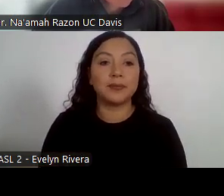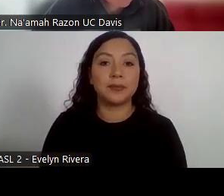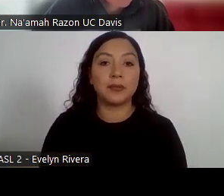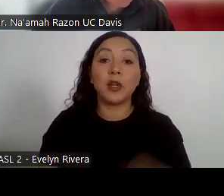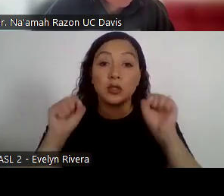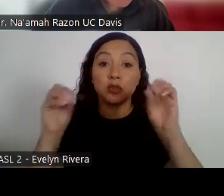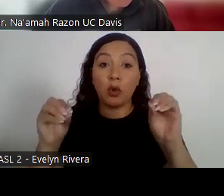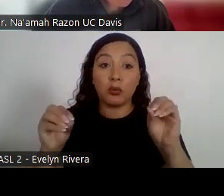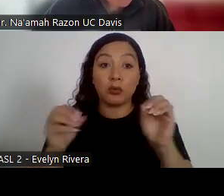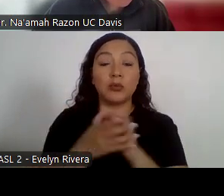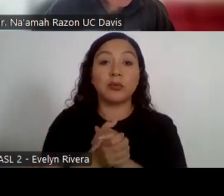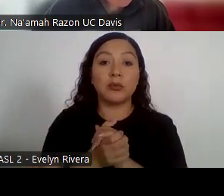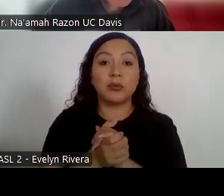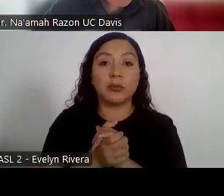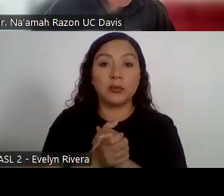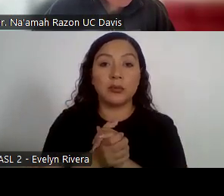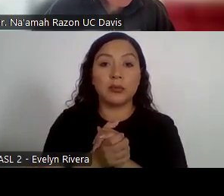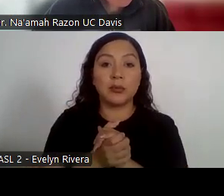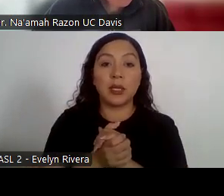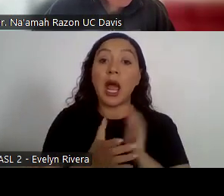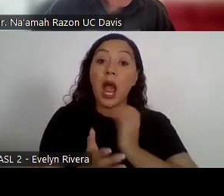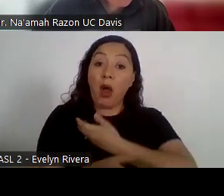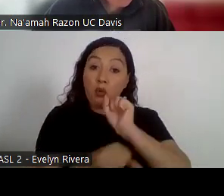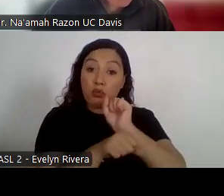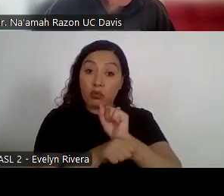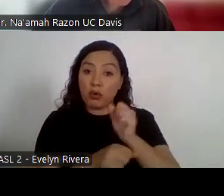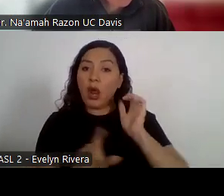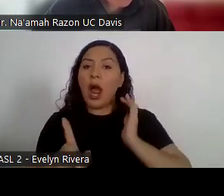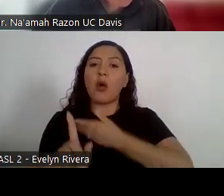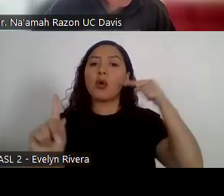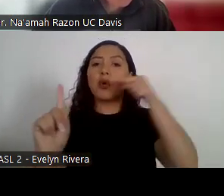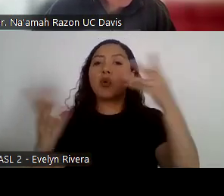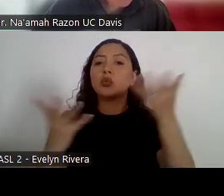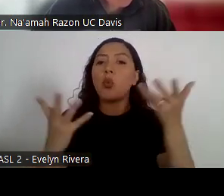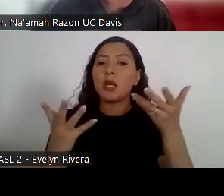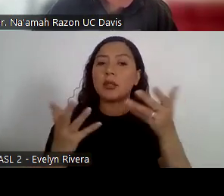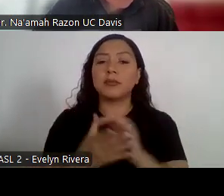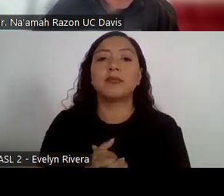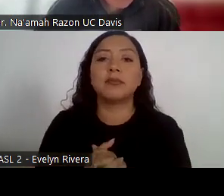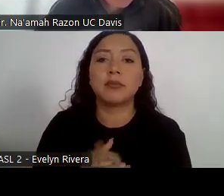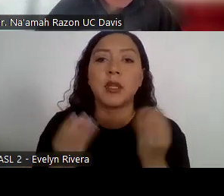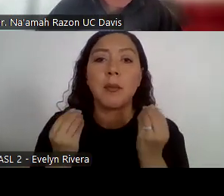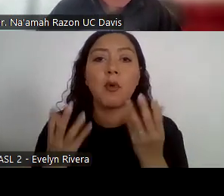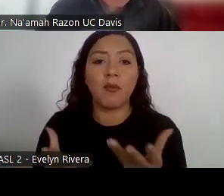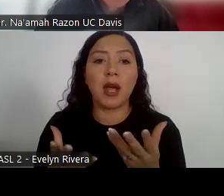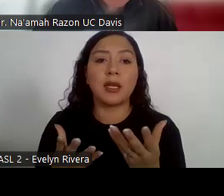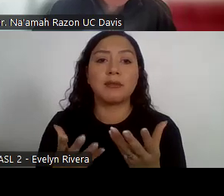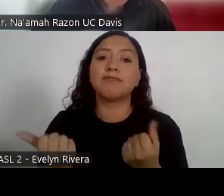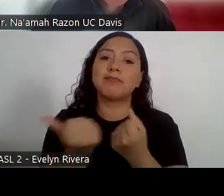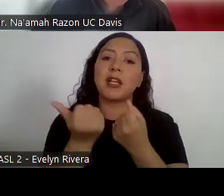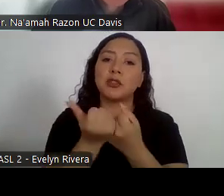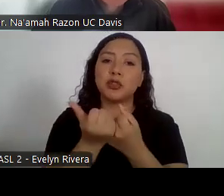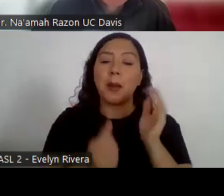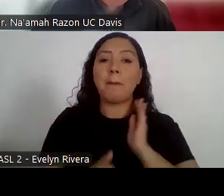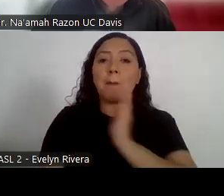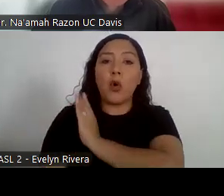So, in our work, our goal is, of course, to develop actionable deliverables with a community advisory board made up of